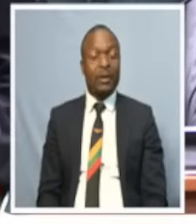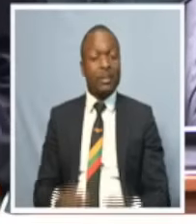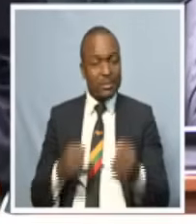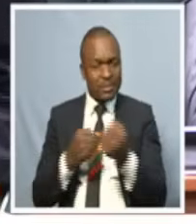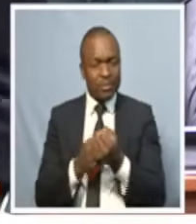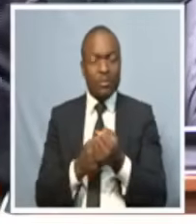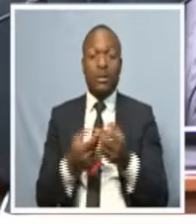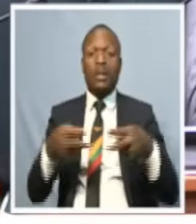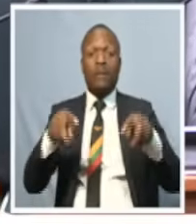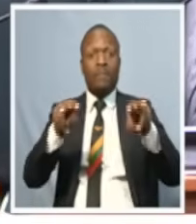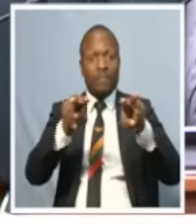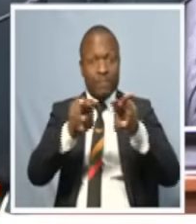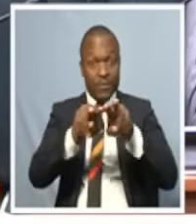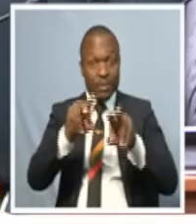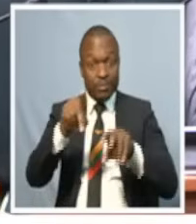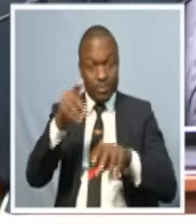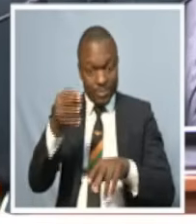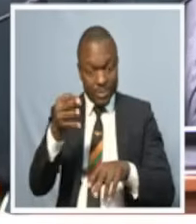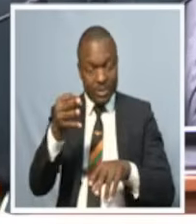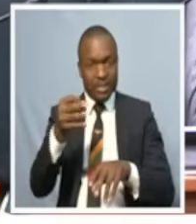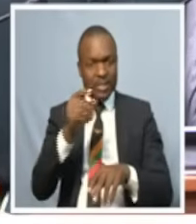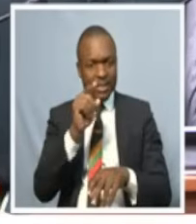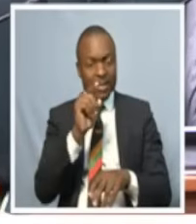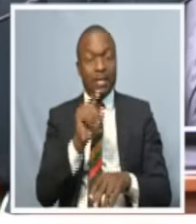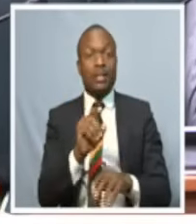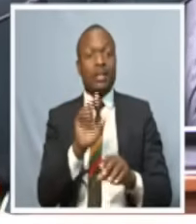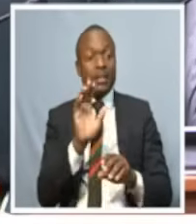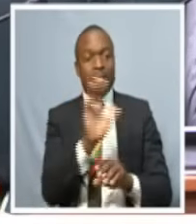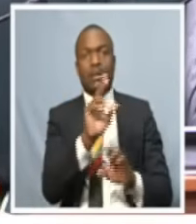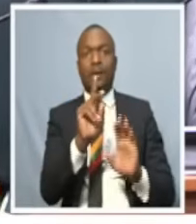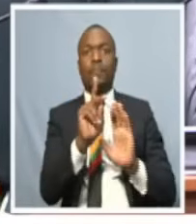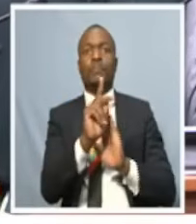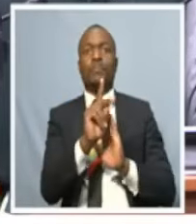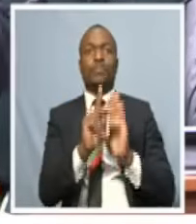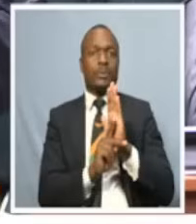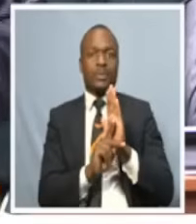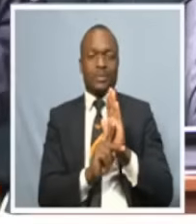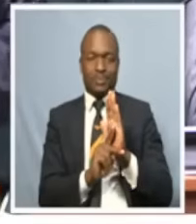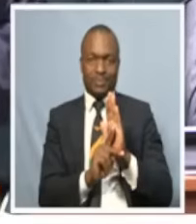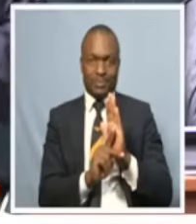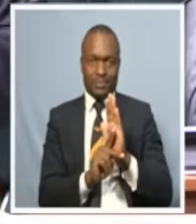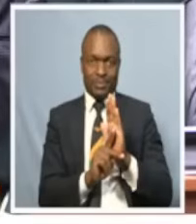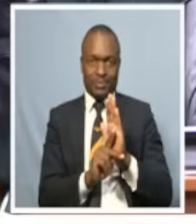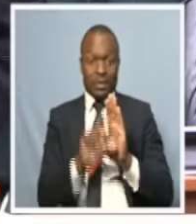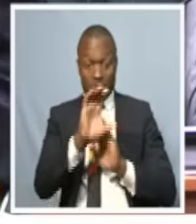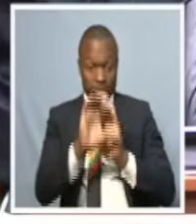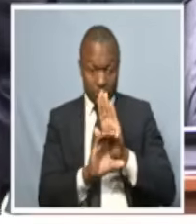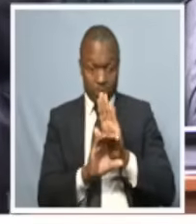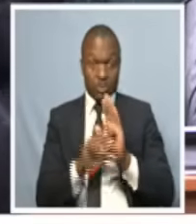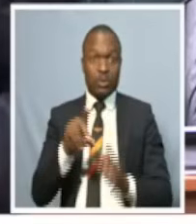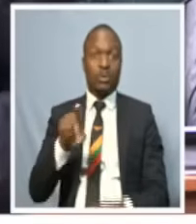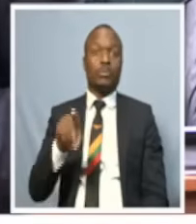PF. That was the policy and the constitutional requirement of